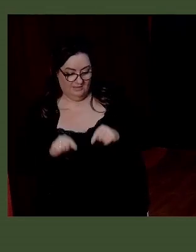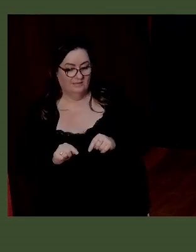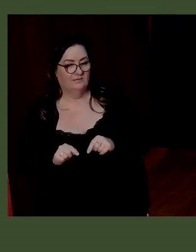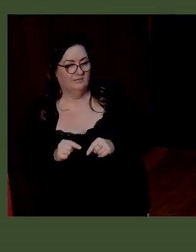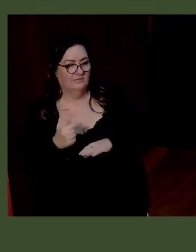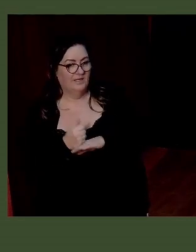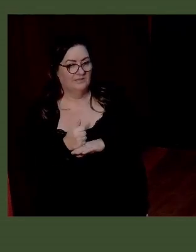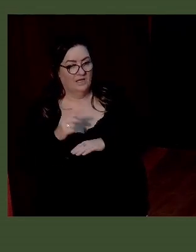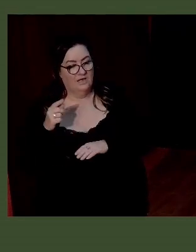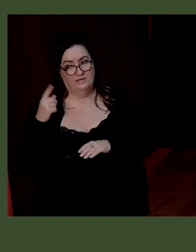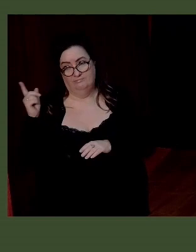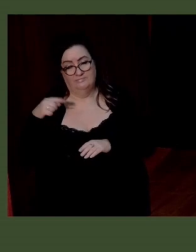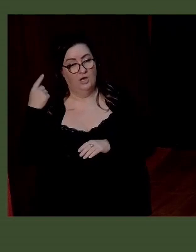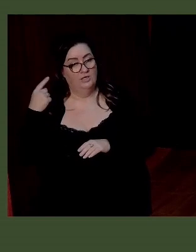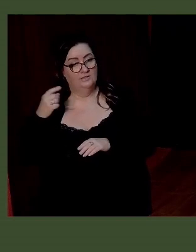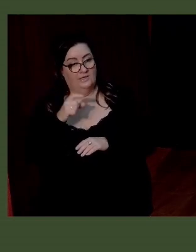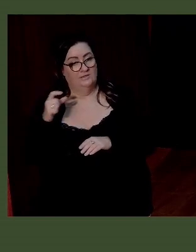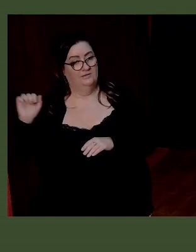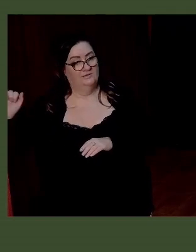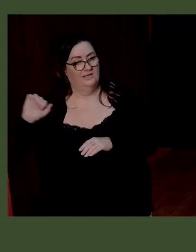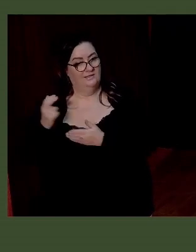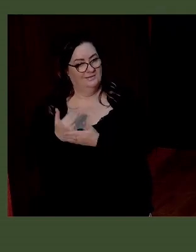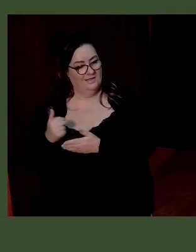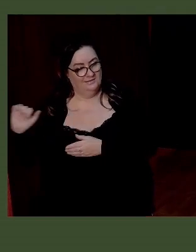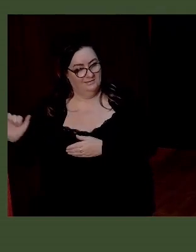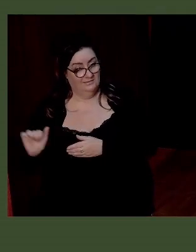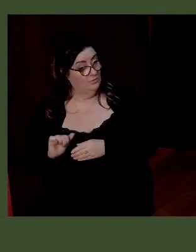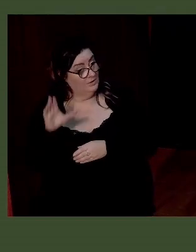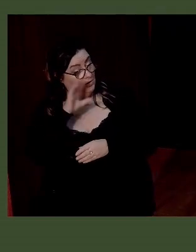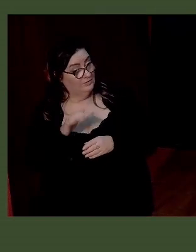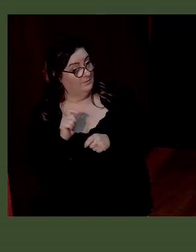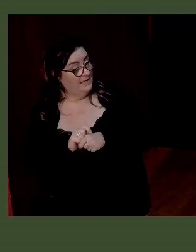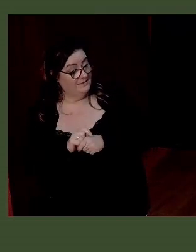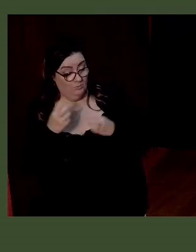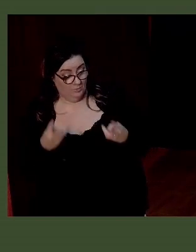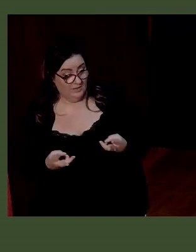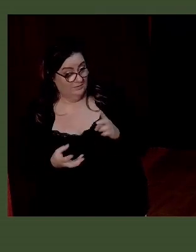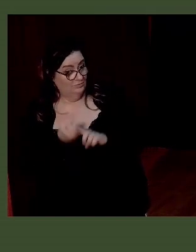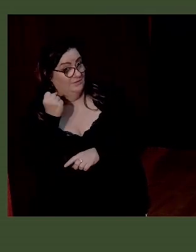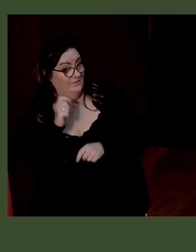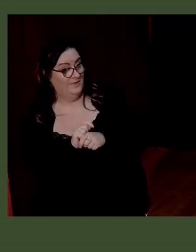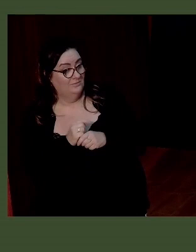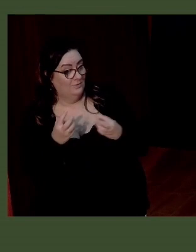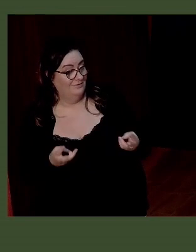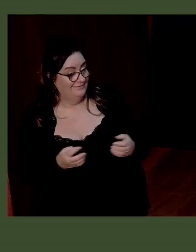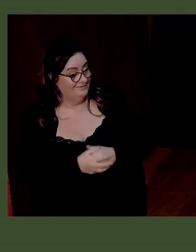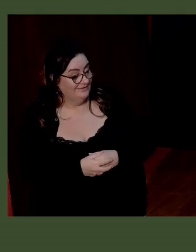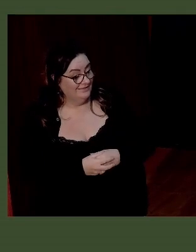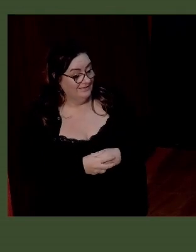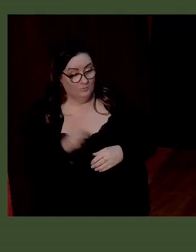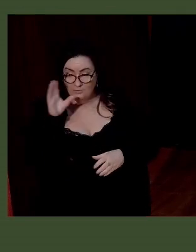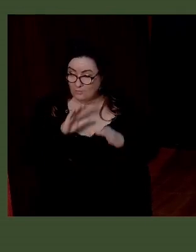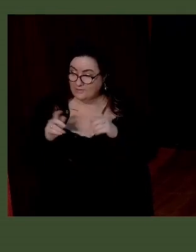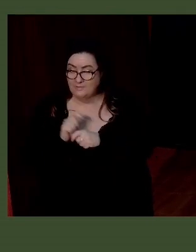below are based on London County Council design. We sought the best, and we attempted to do the best, and we looked for the